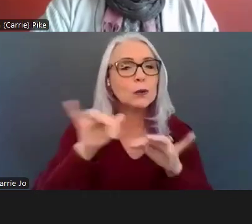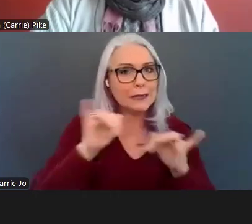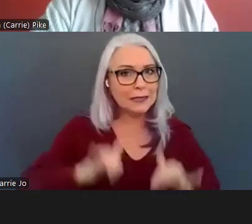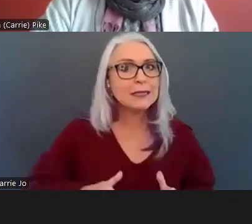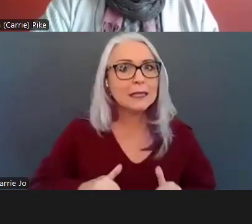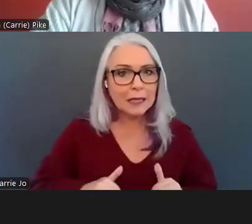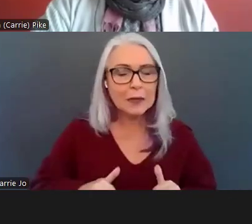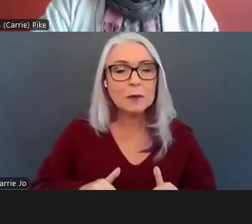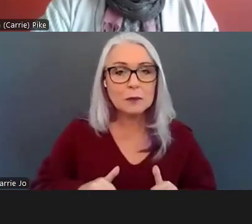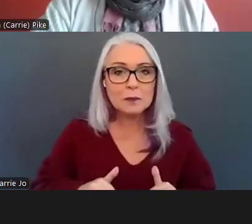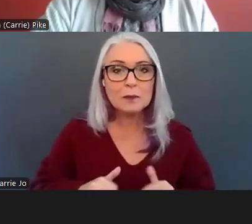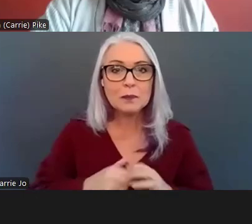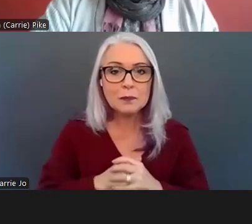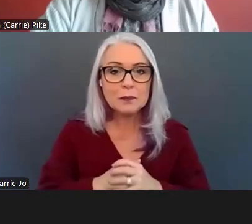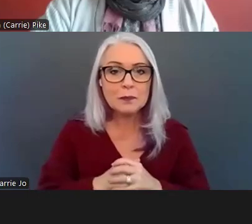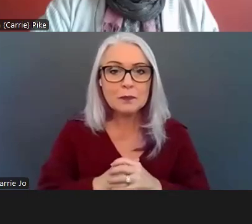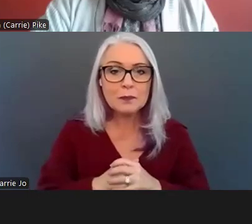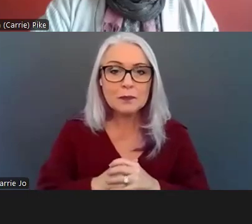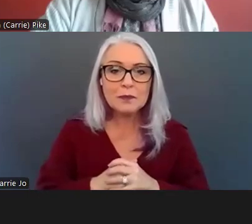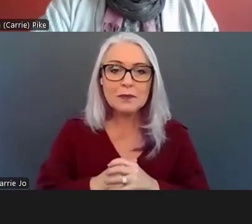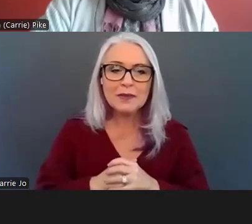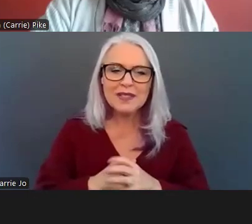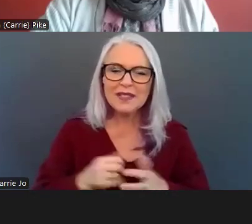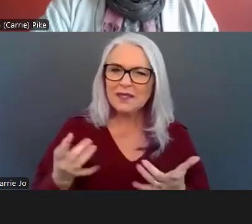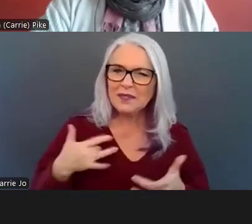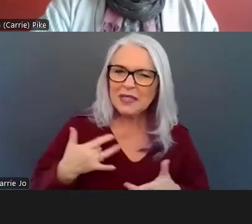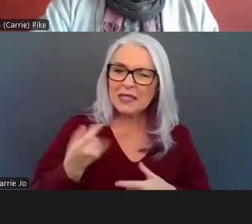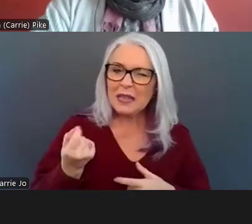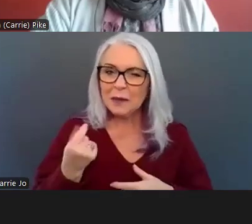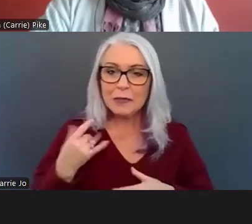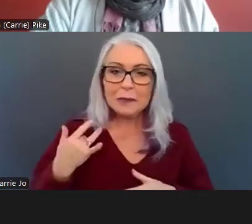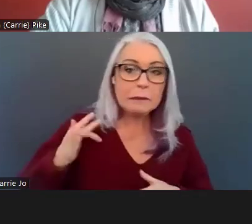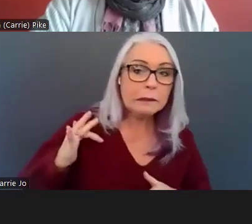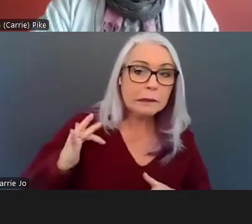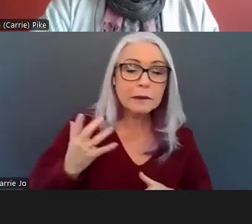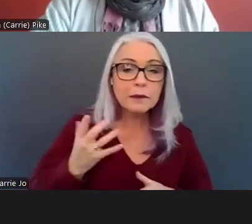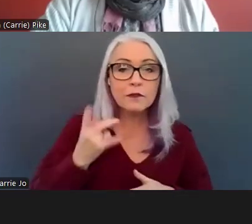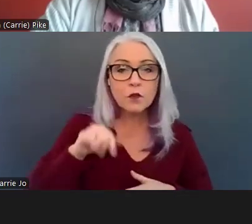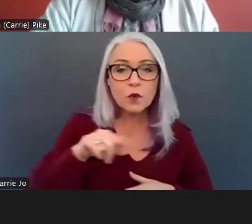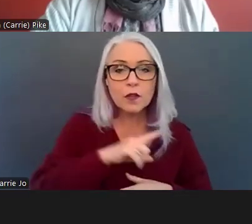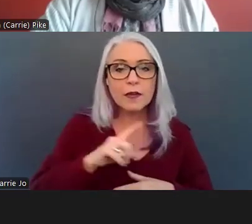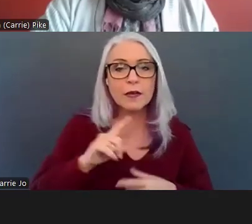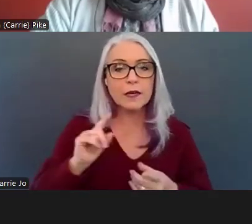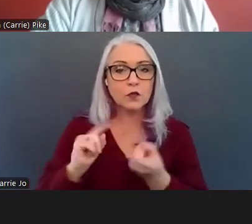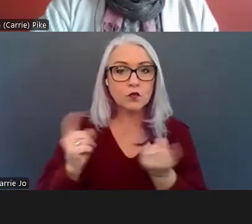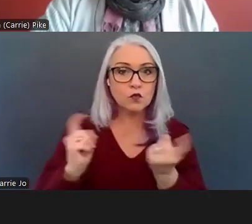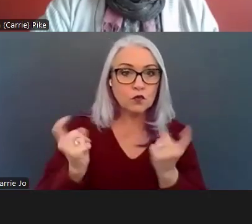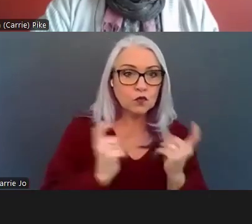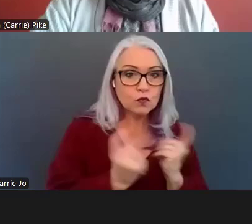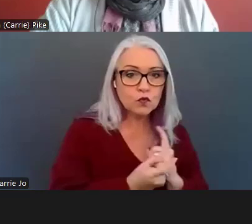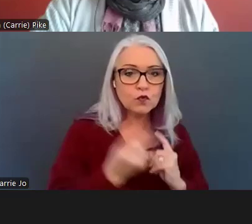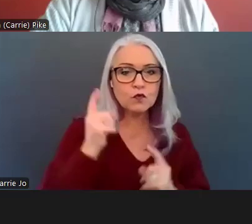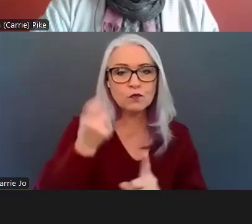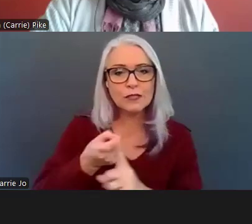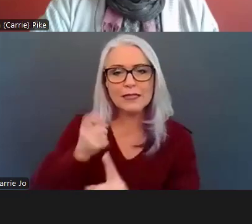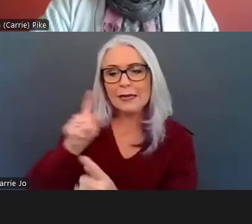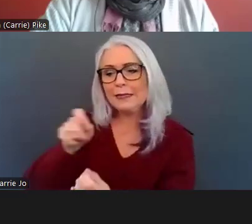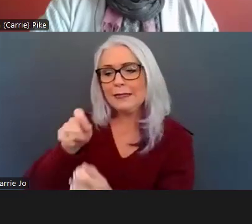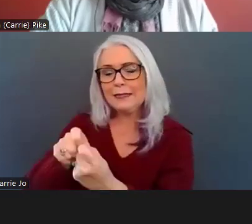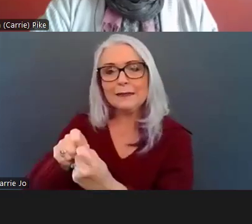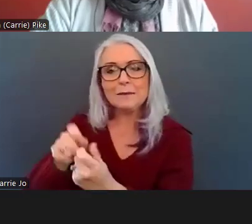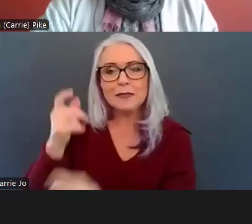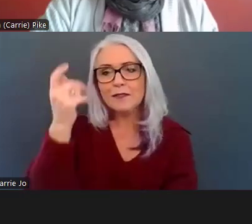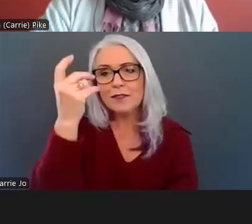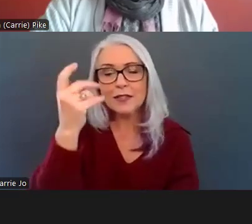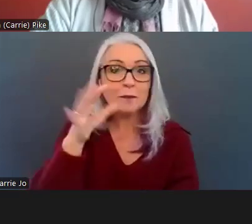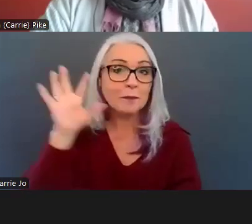into maybe like super delicate because of some of the kind of anthropomorphism of it around like the mother tree, et cetera. But it's still something we